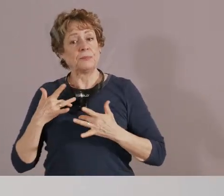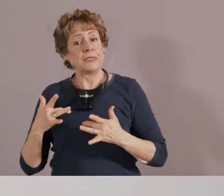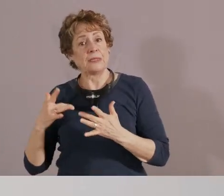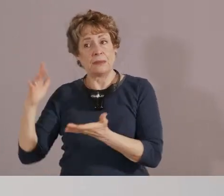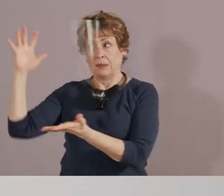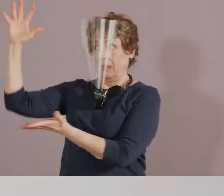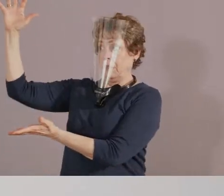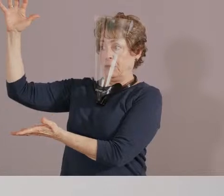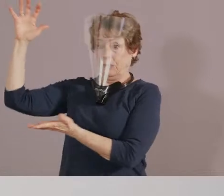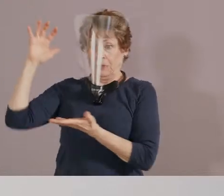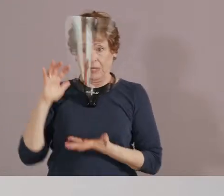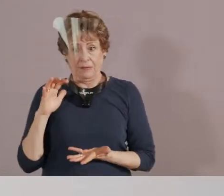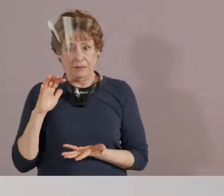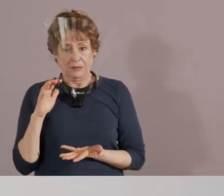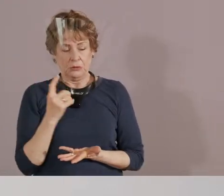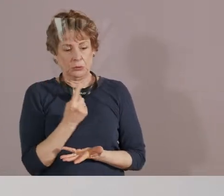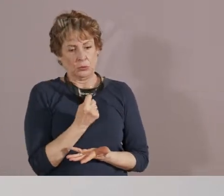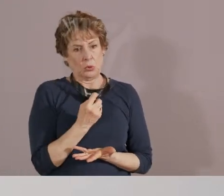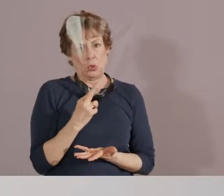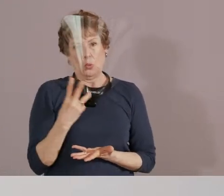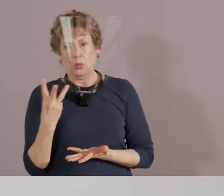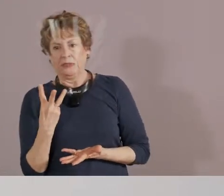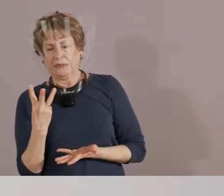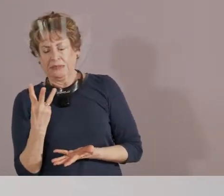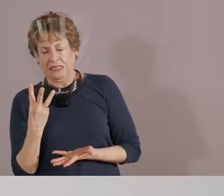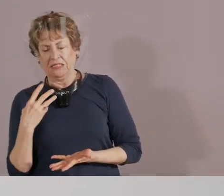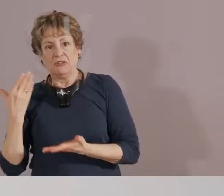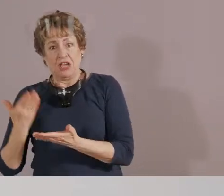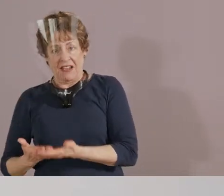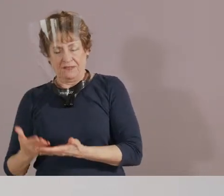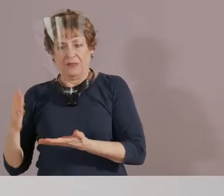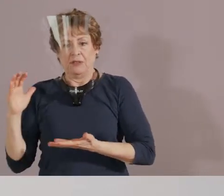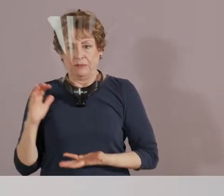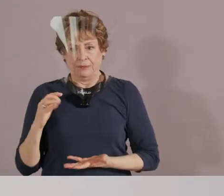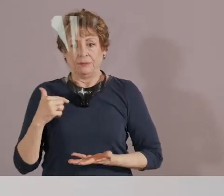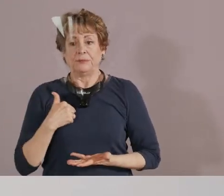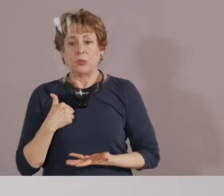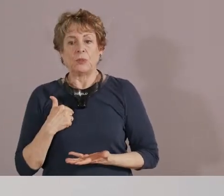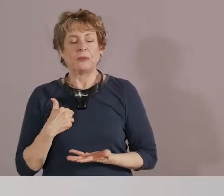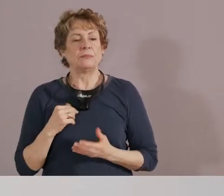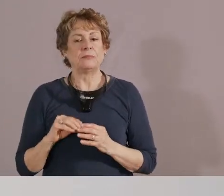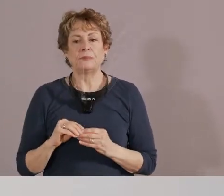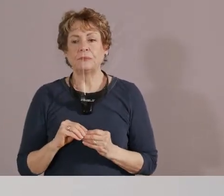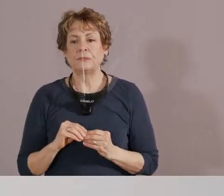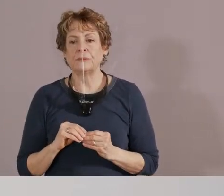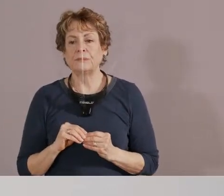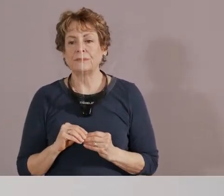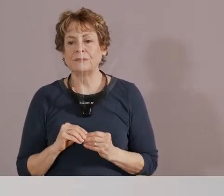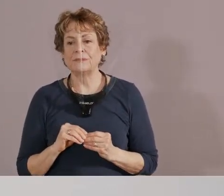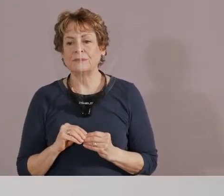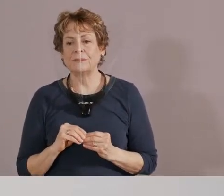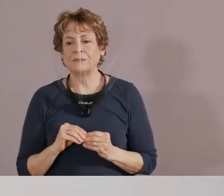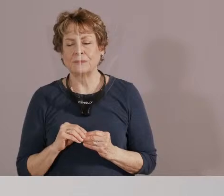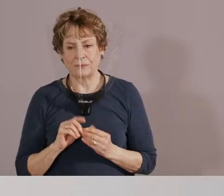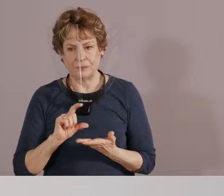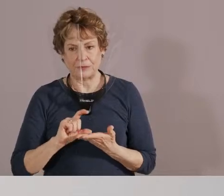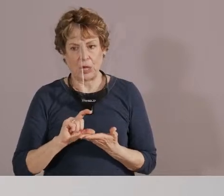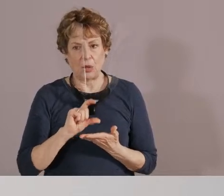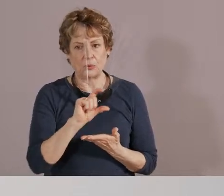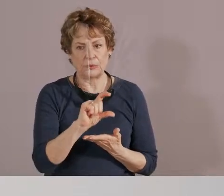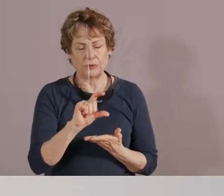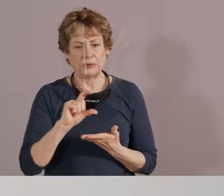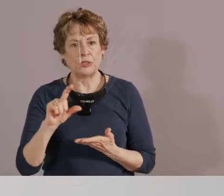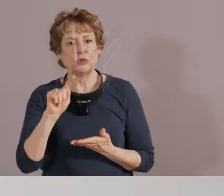it into the allocator tool that goes to our county health departments so that they can see how much of each dose they're getting, what